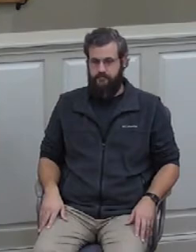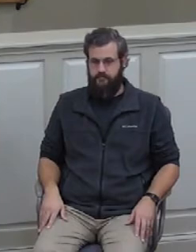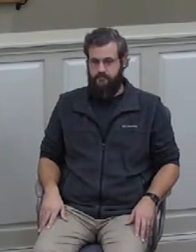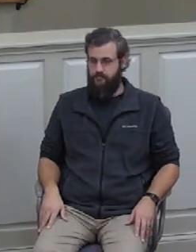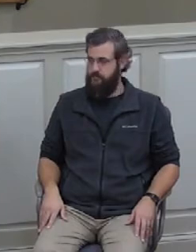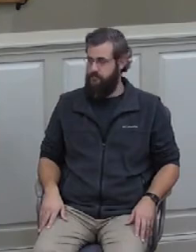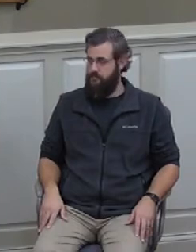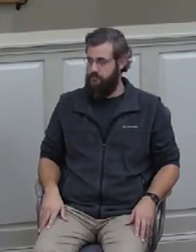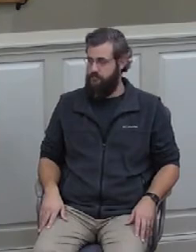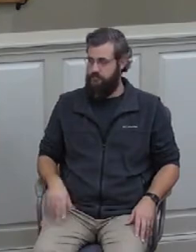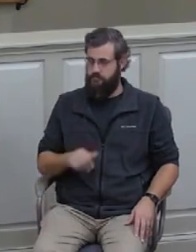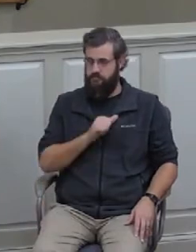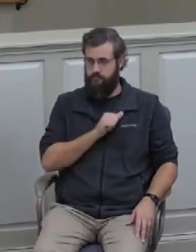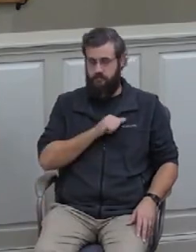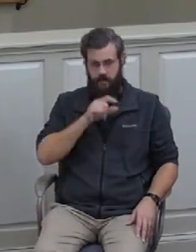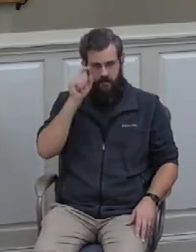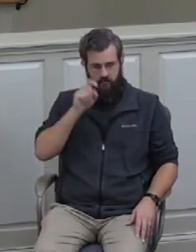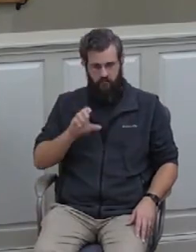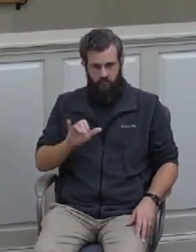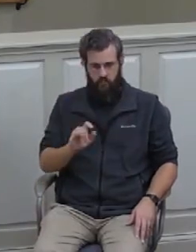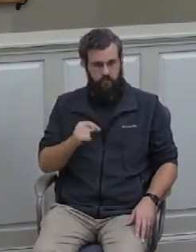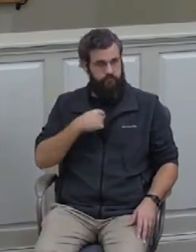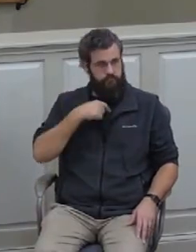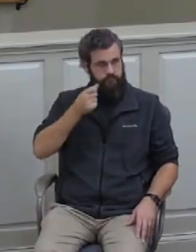It's got to be done. I understand that, man. It's close.